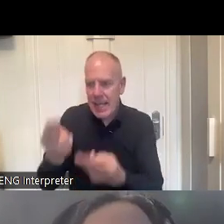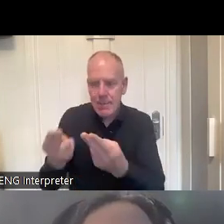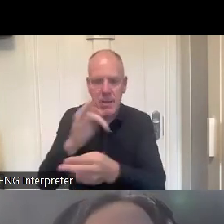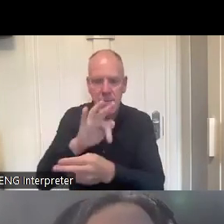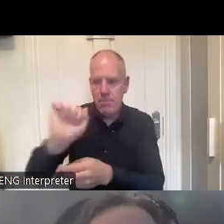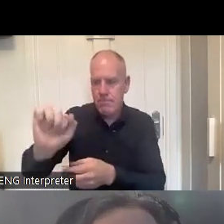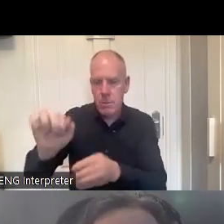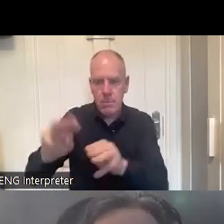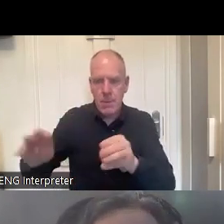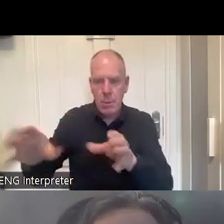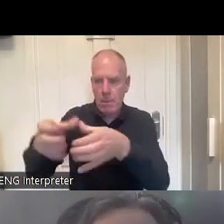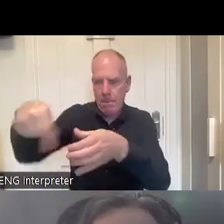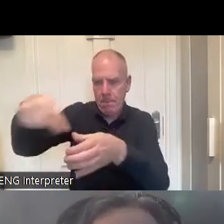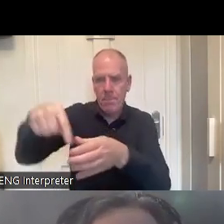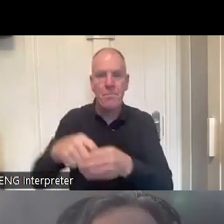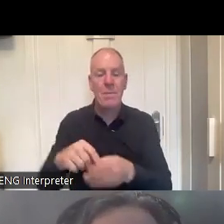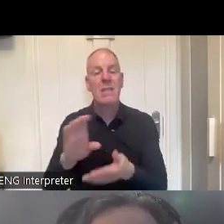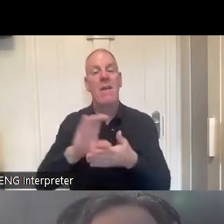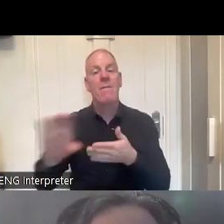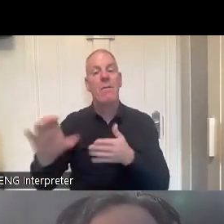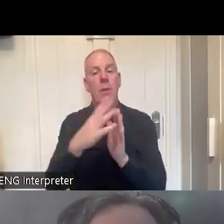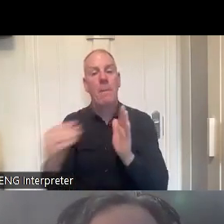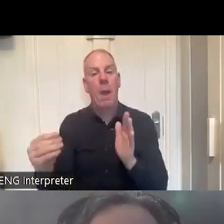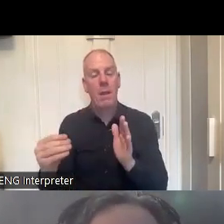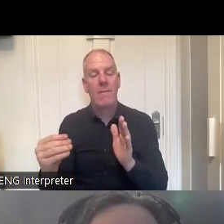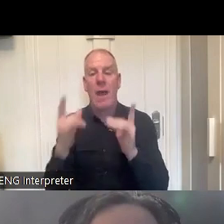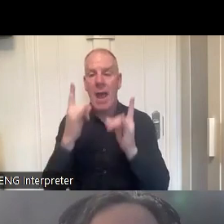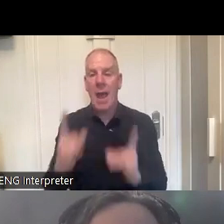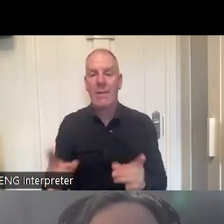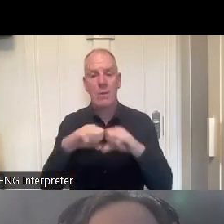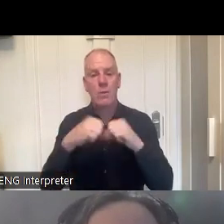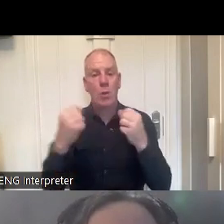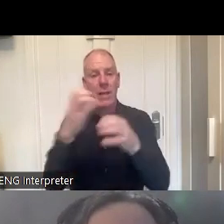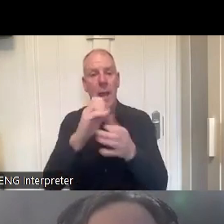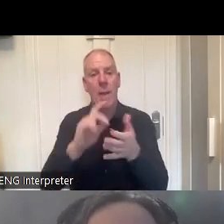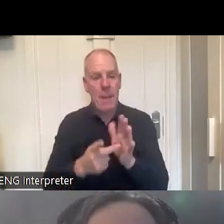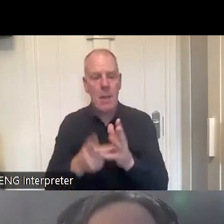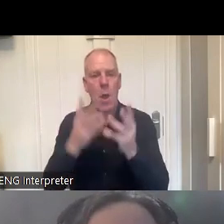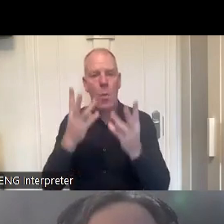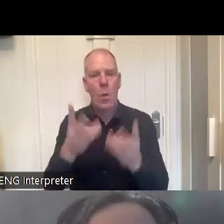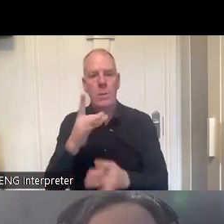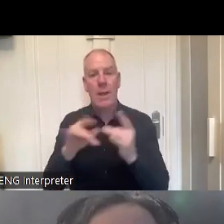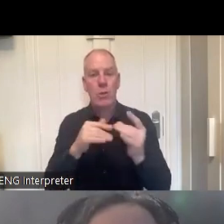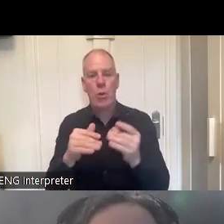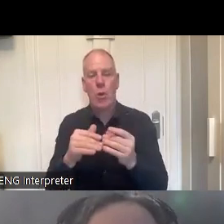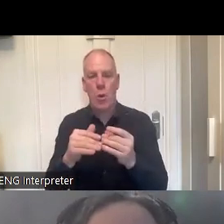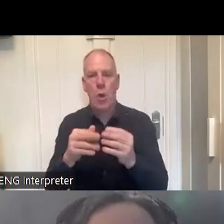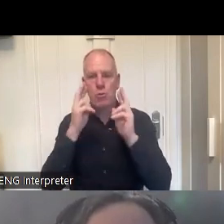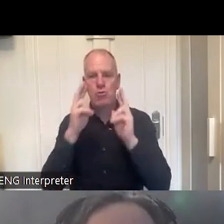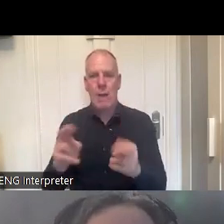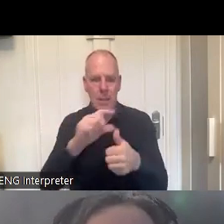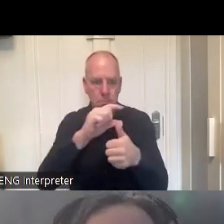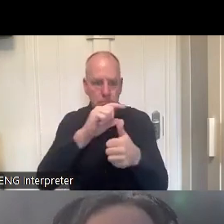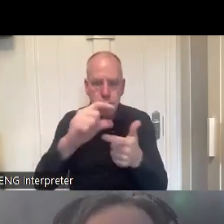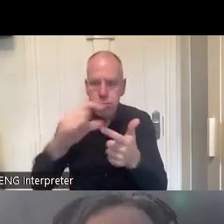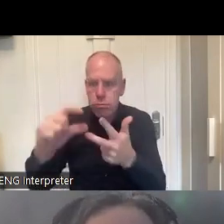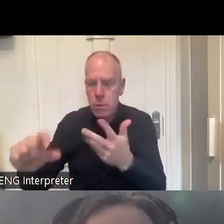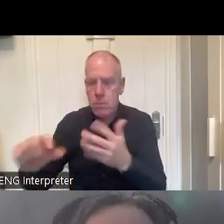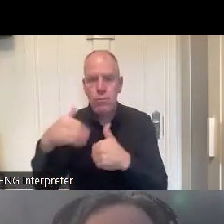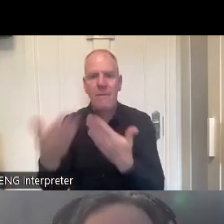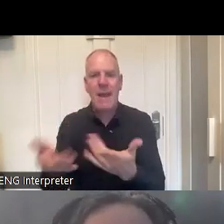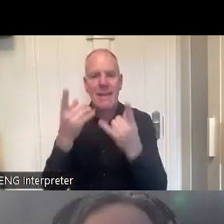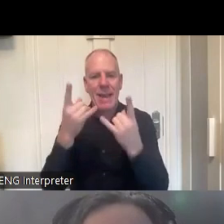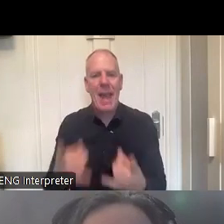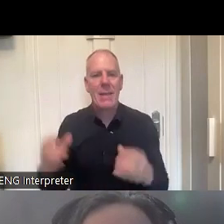So this is a funding model for health and social care planning that seeks to equitably distribute available healthcare